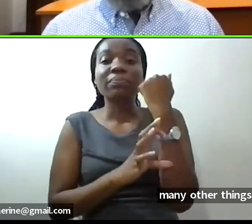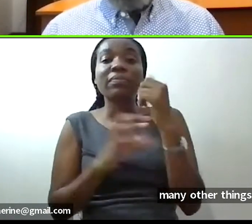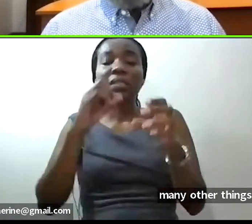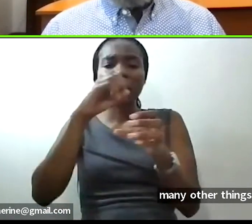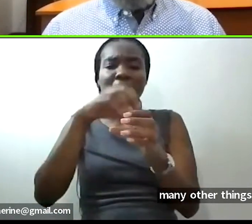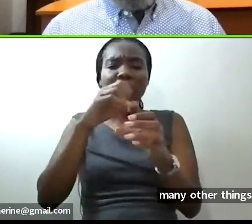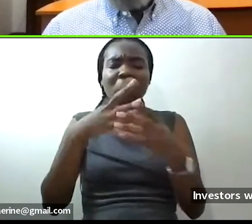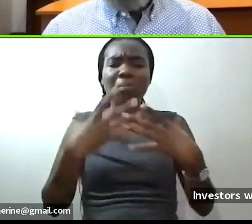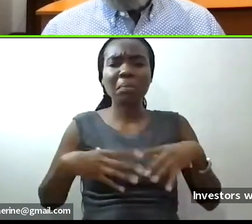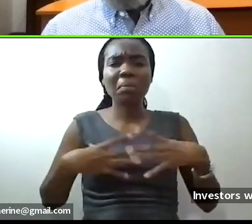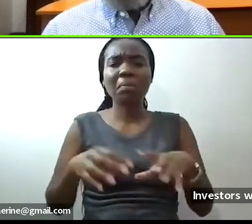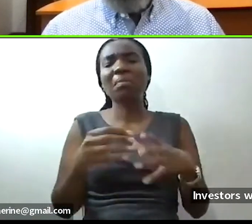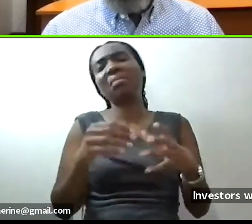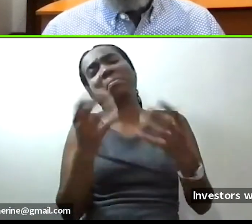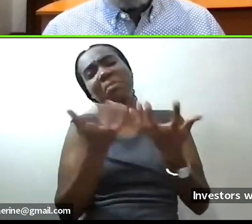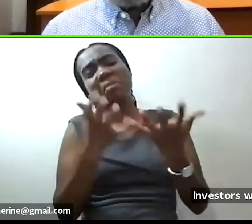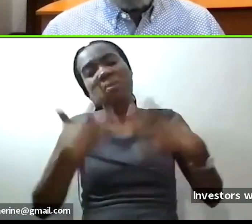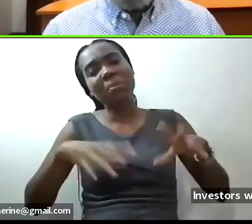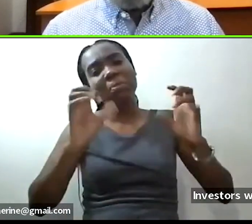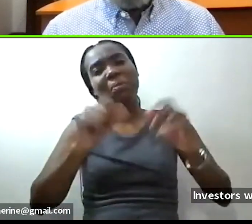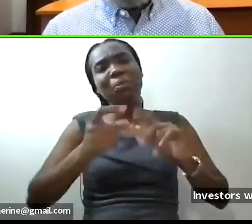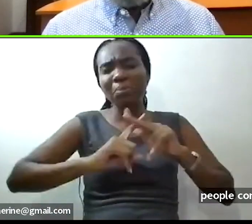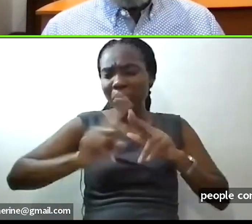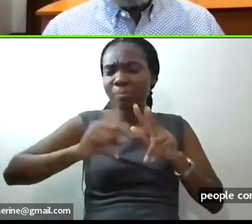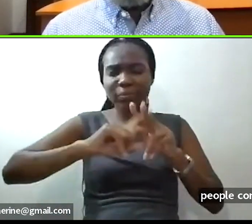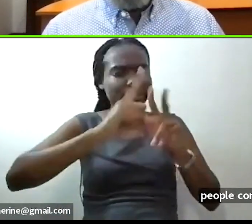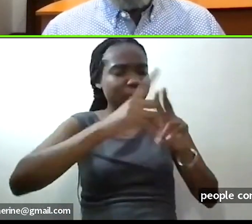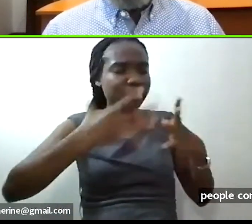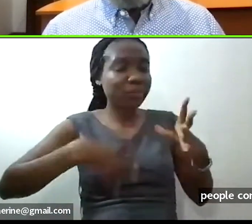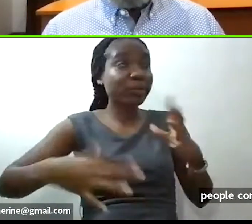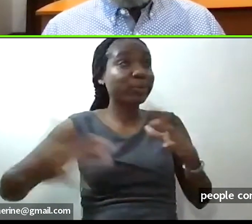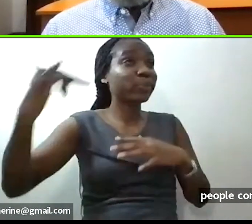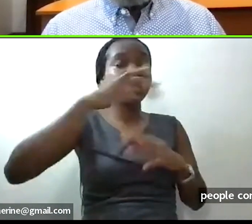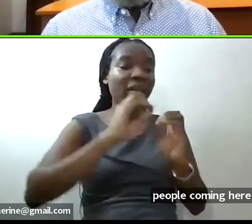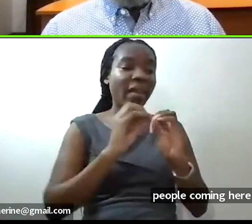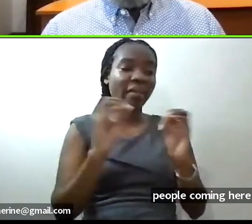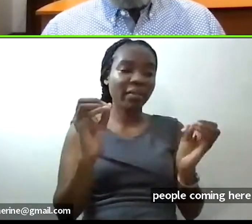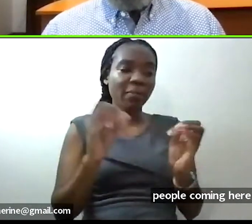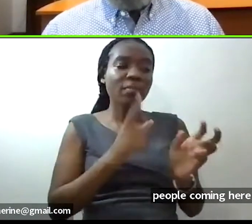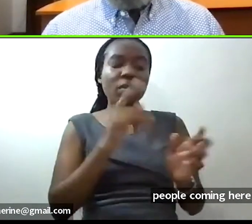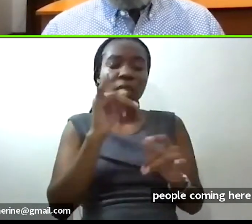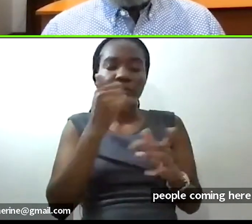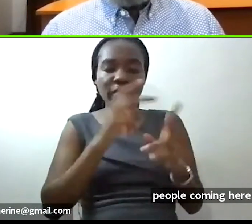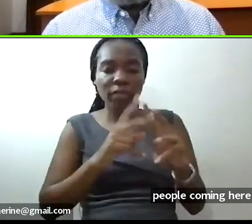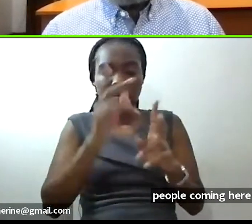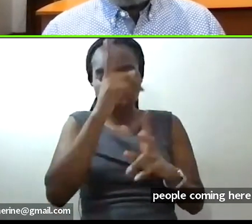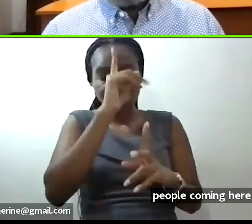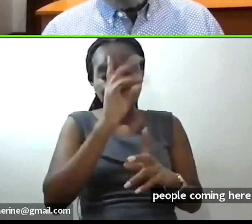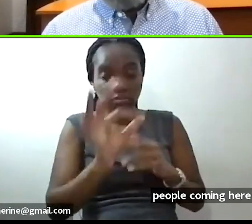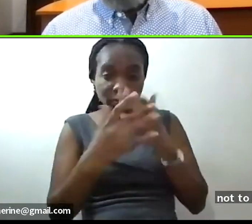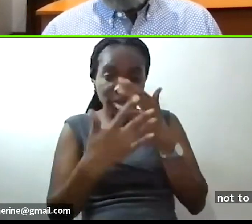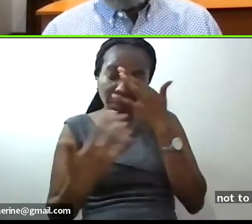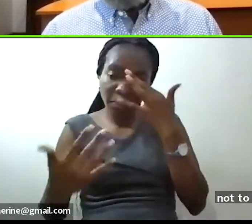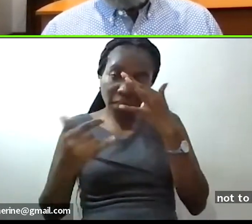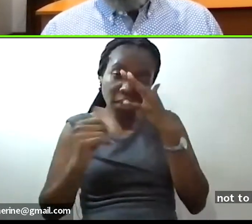coming here. It's a serious thing not to honor the commitment that you have given to